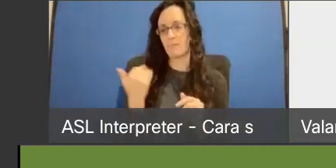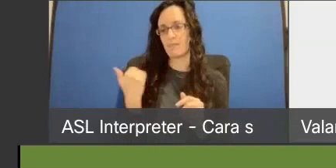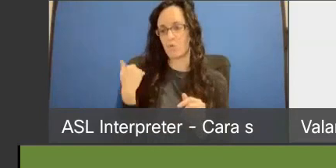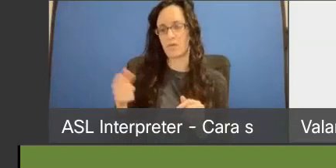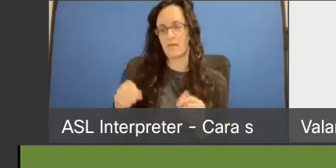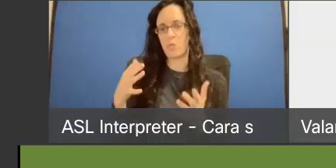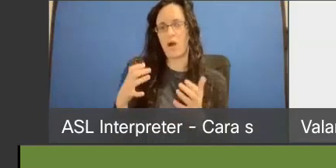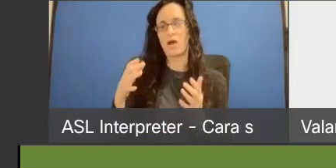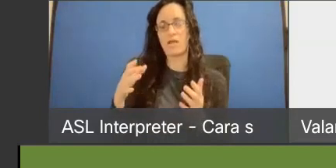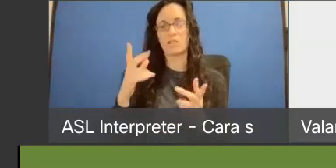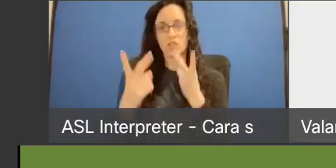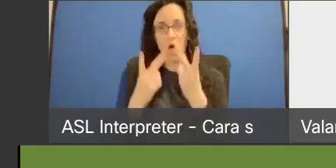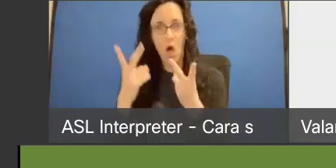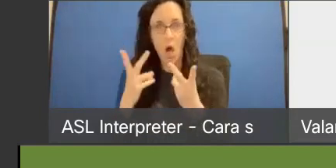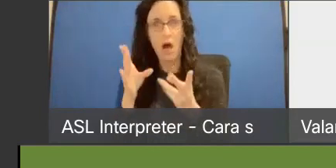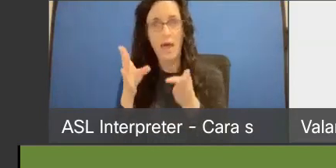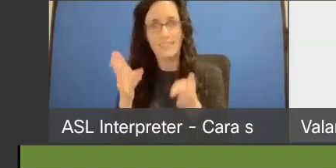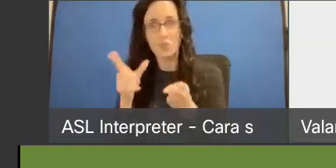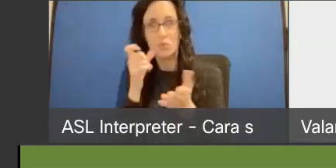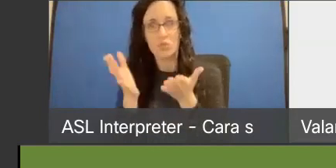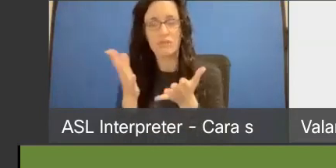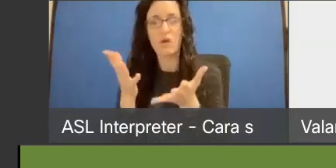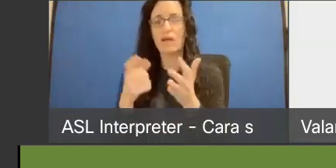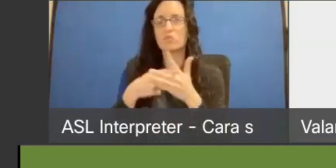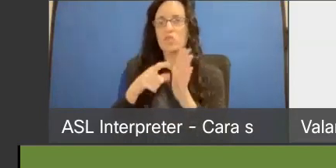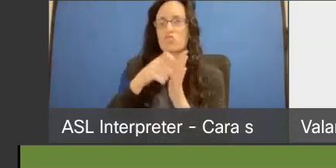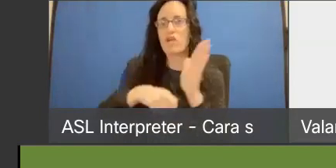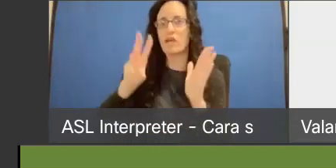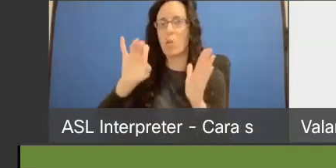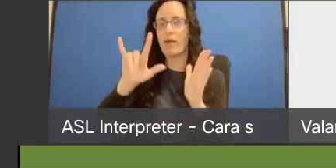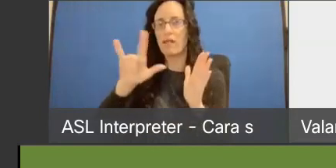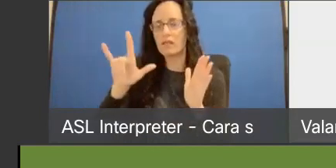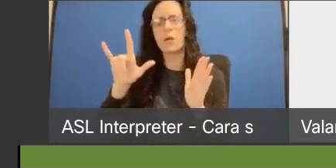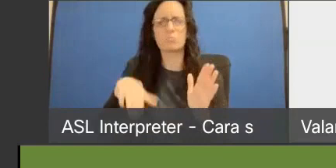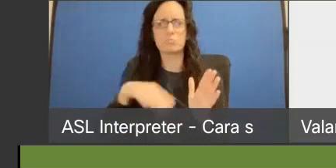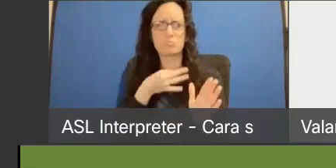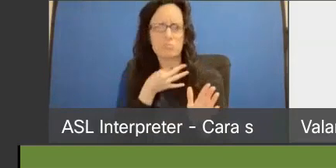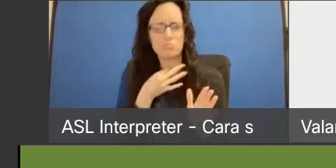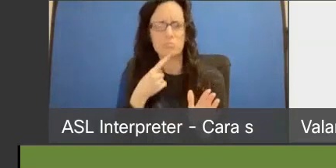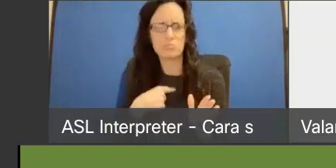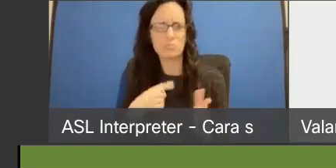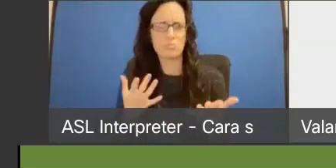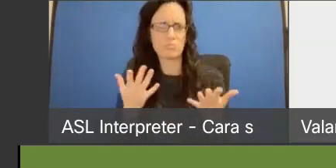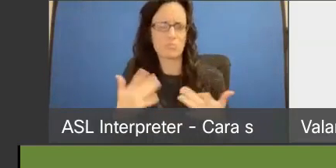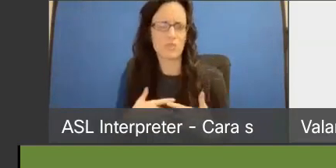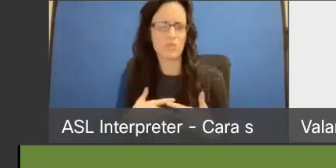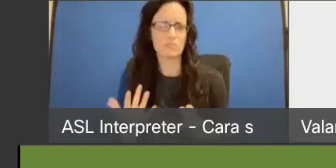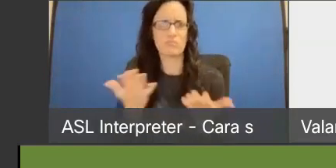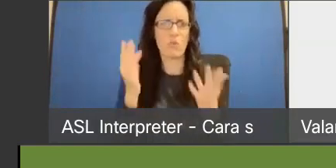writing a will. Well, what's that about? Why? I want to hear more about that. I'm curious. What's going on? What are you thinking?